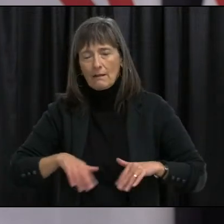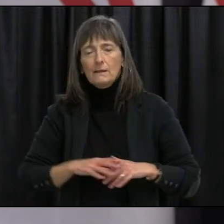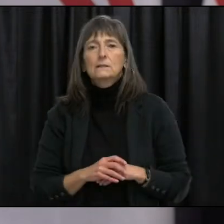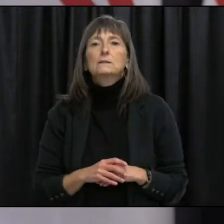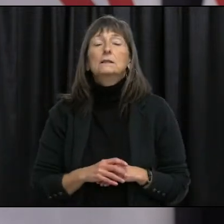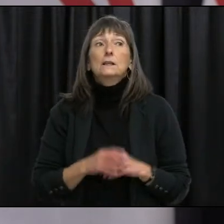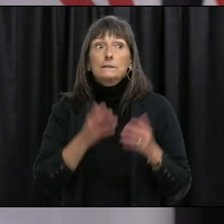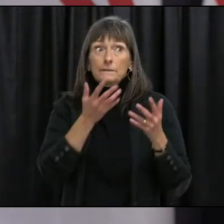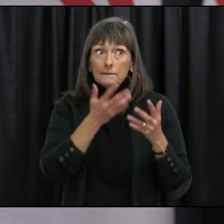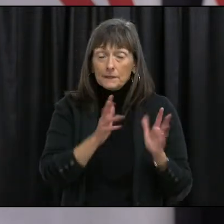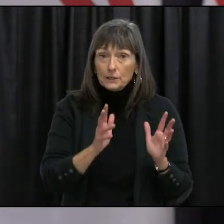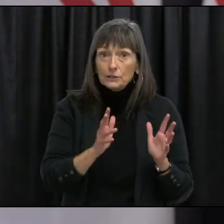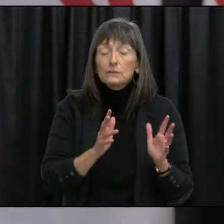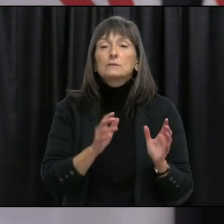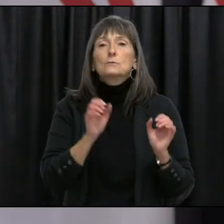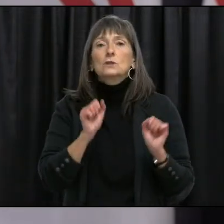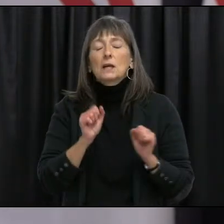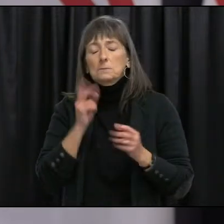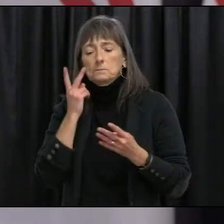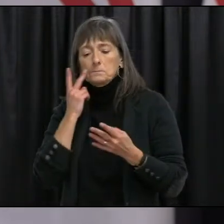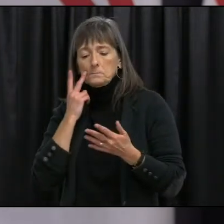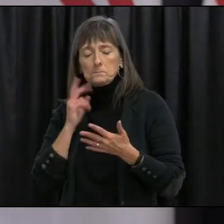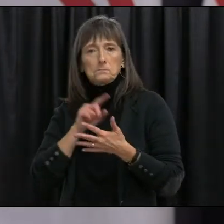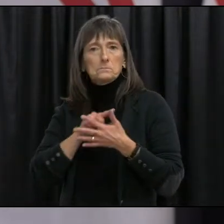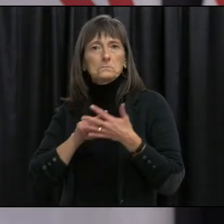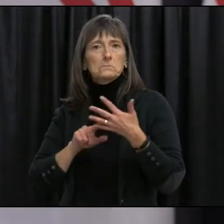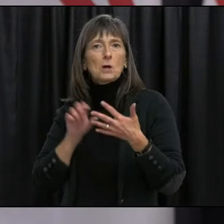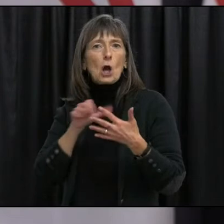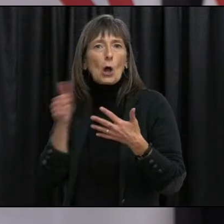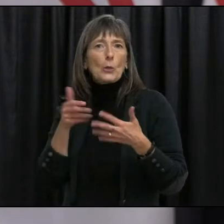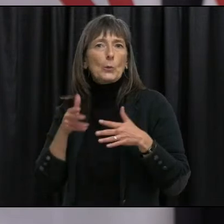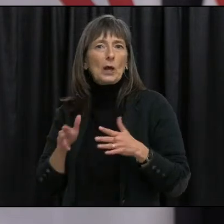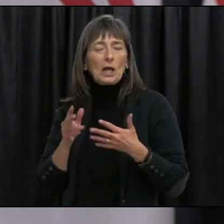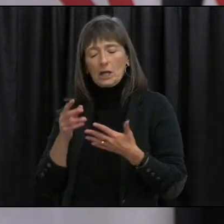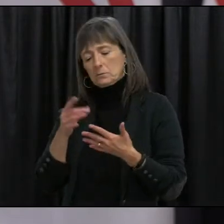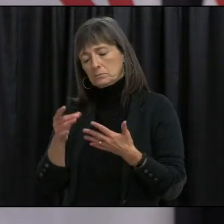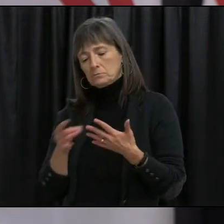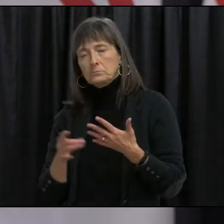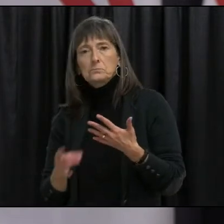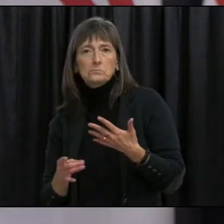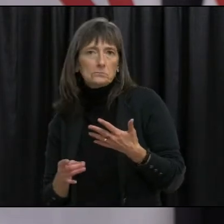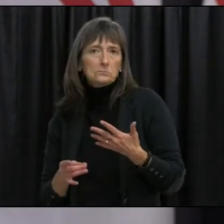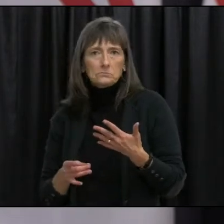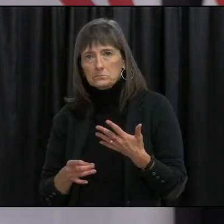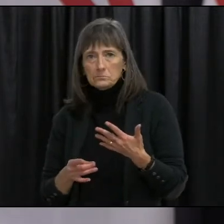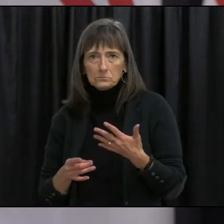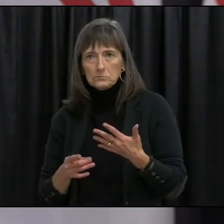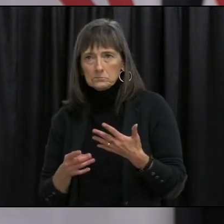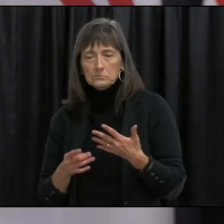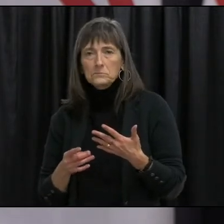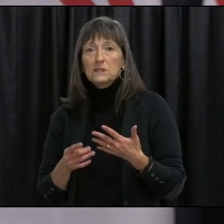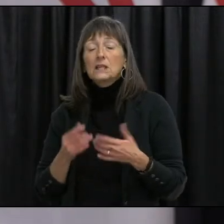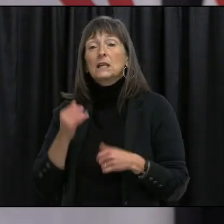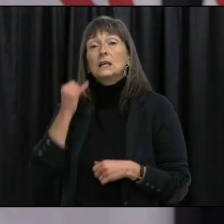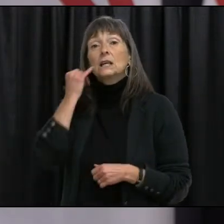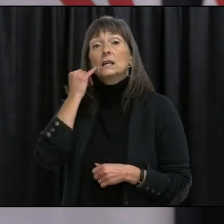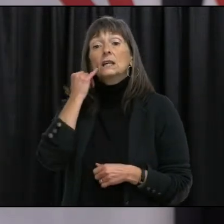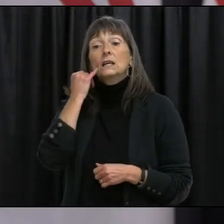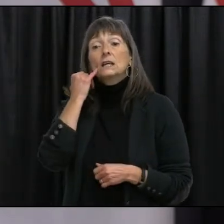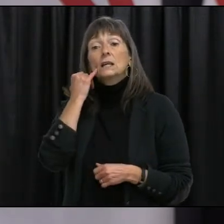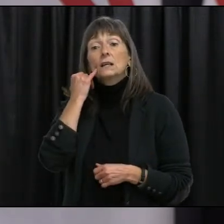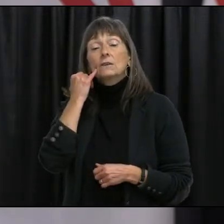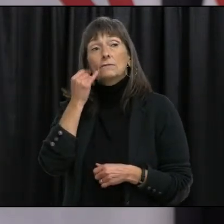is, we'll be in a position to see what options are available. As I've said before, if people are aware of